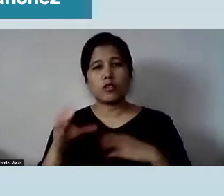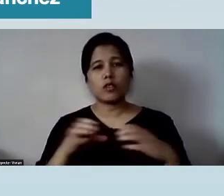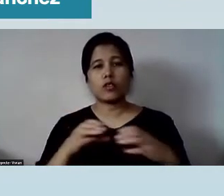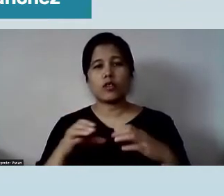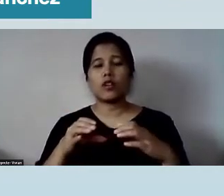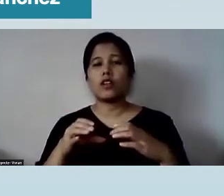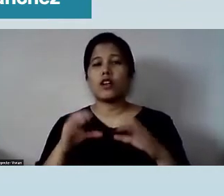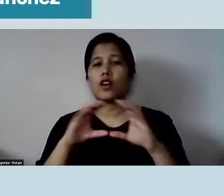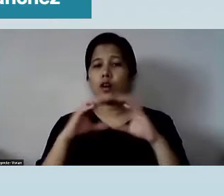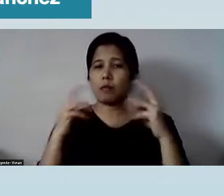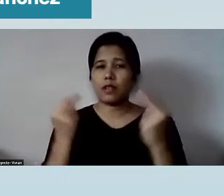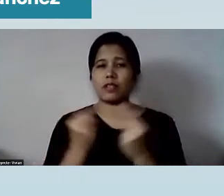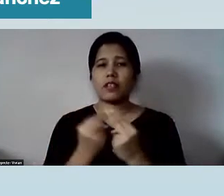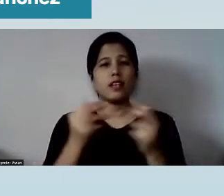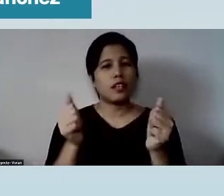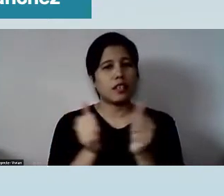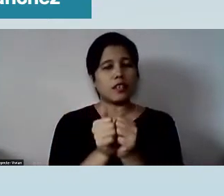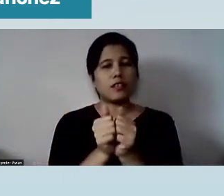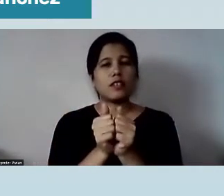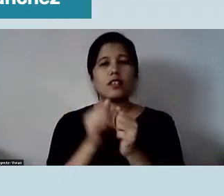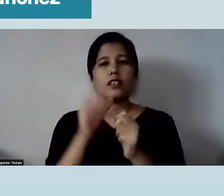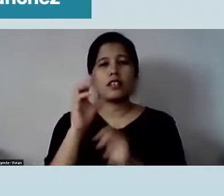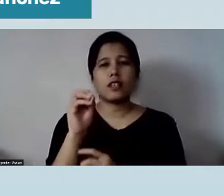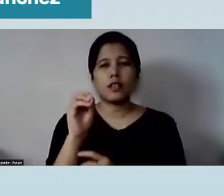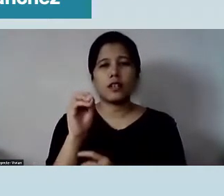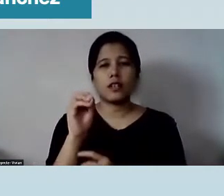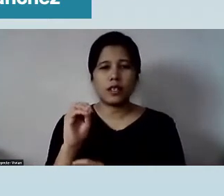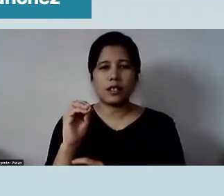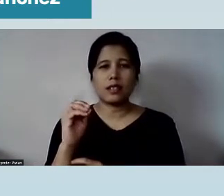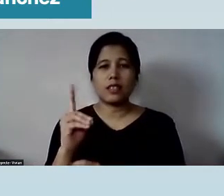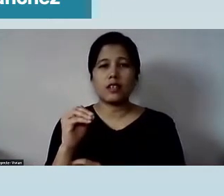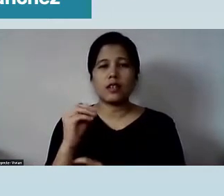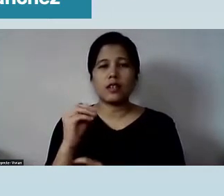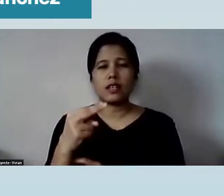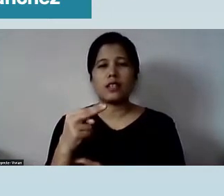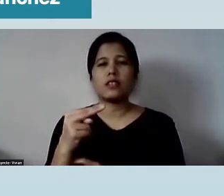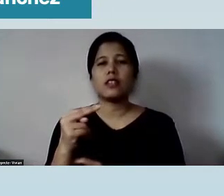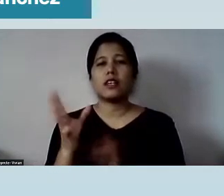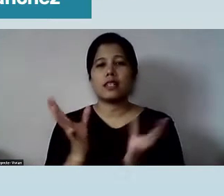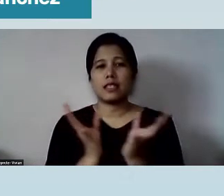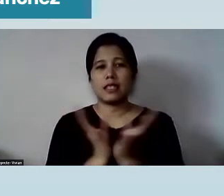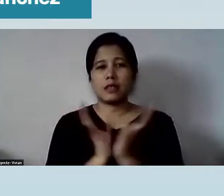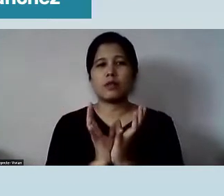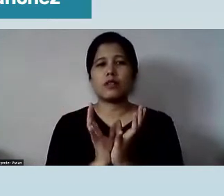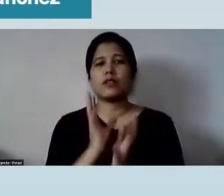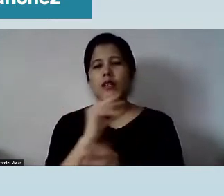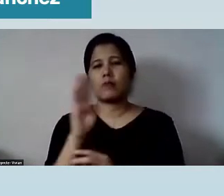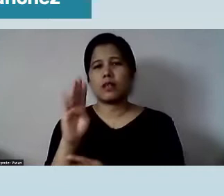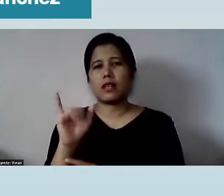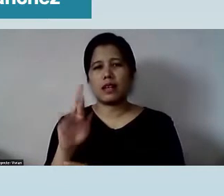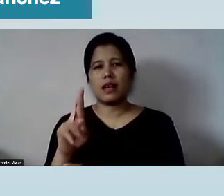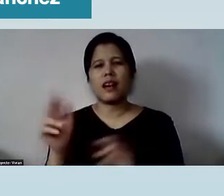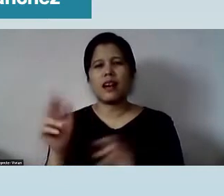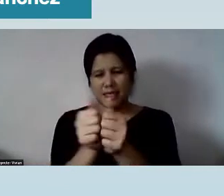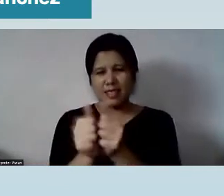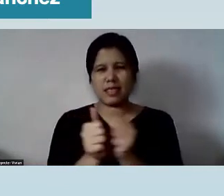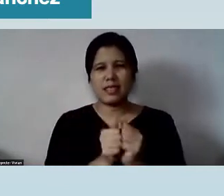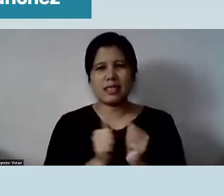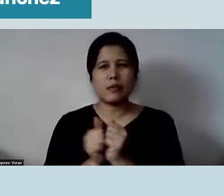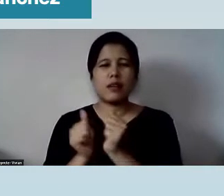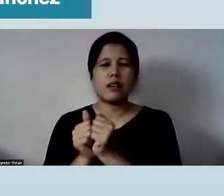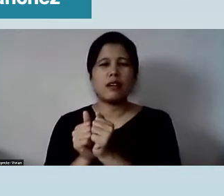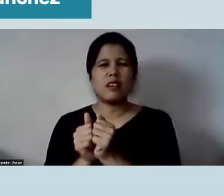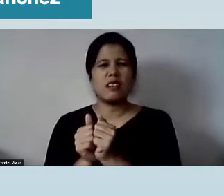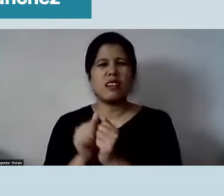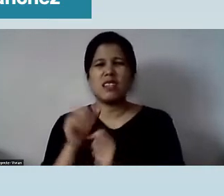no, including the DOH, DSWD, DIR, puro po yan kasama. Ano po ang ginagampanan ng